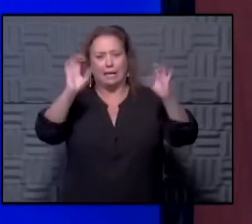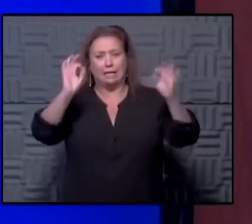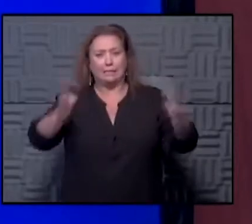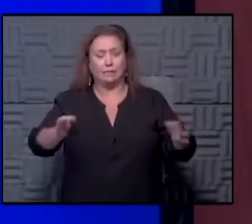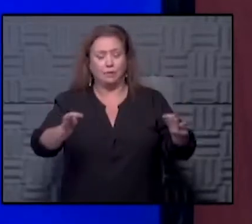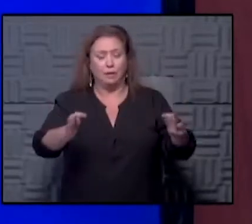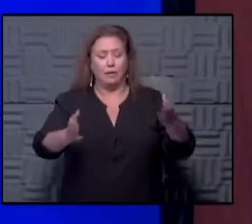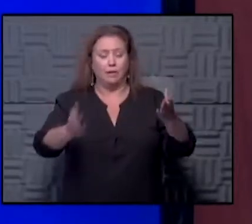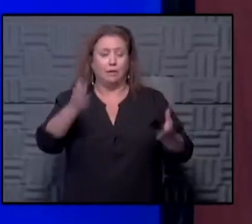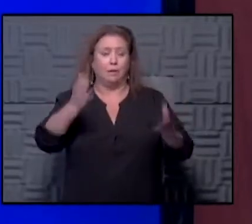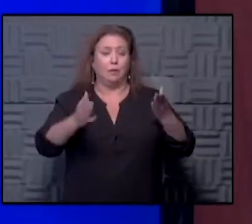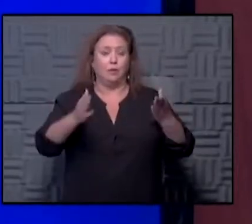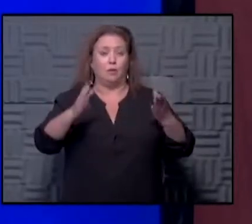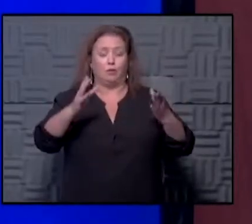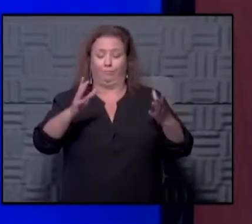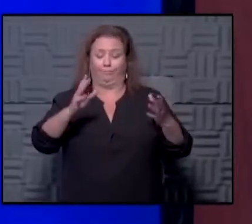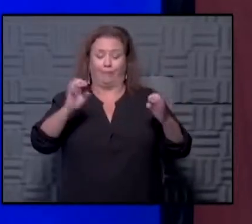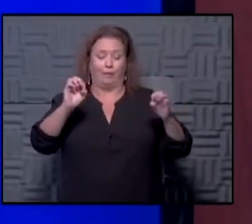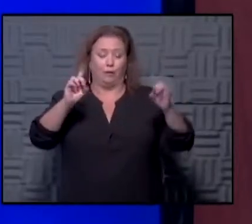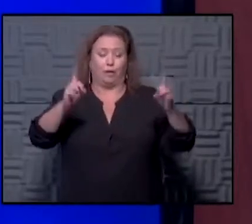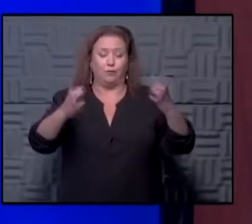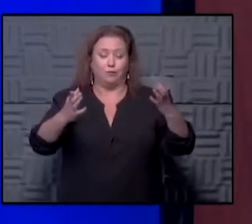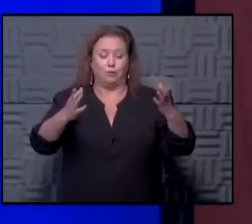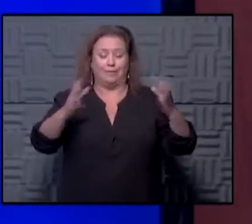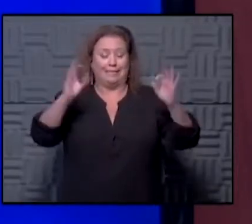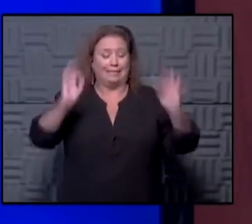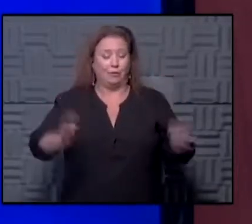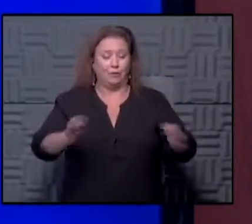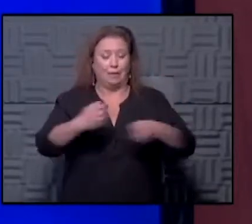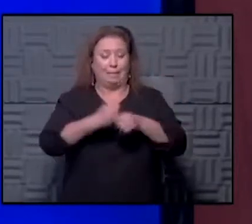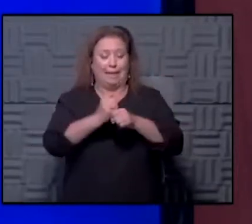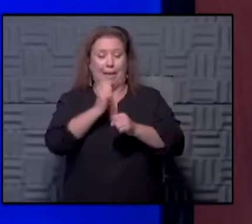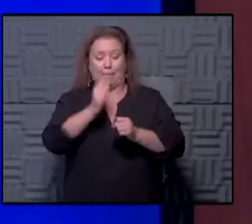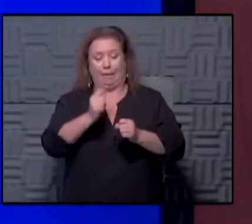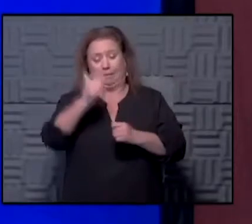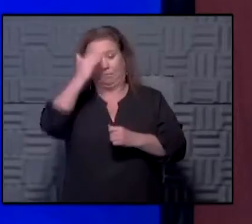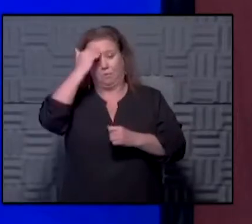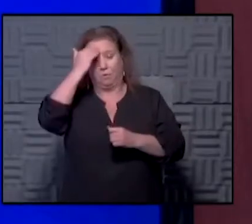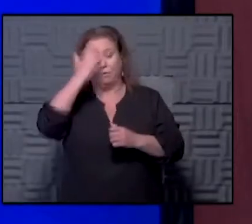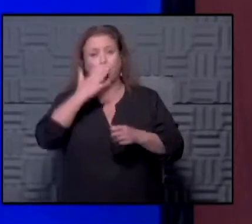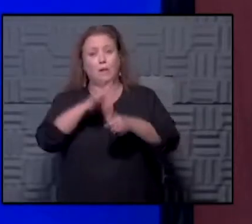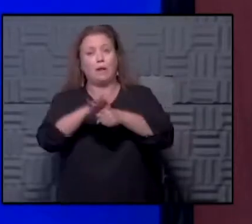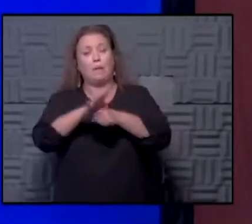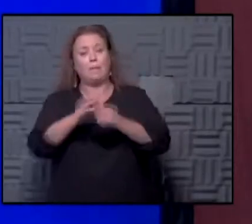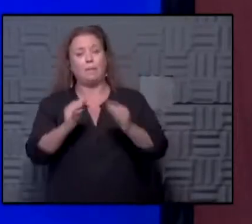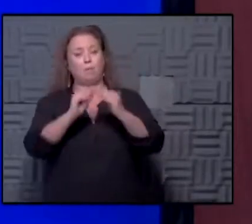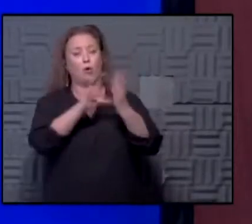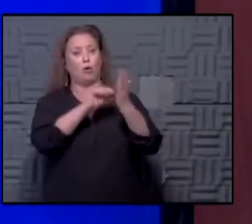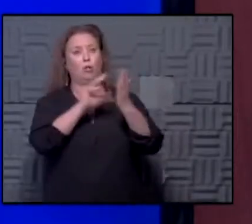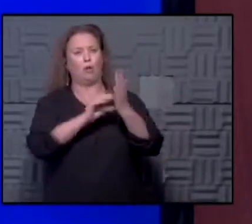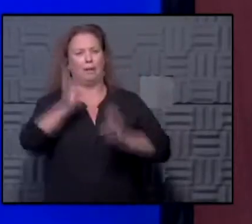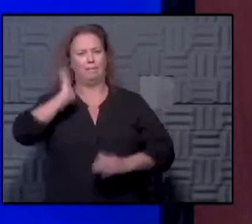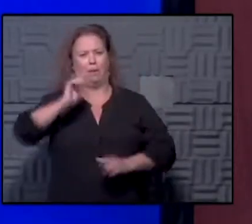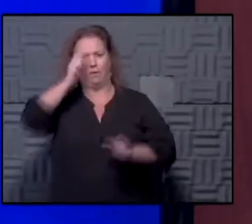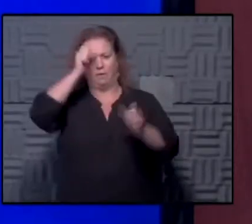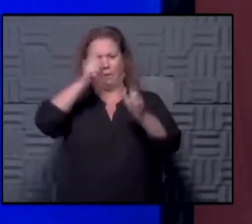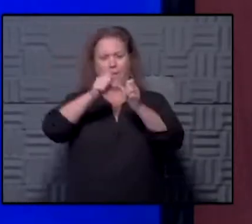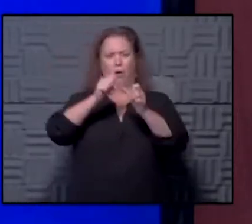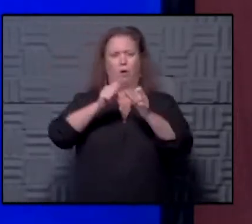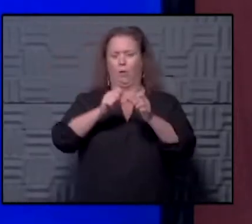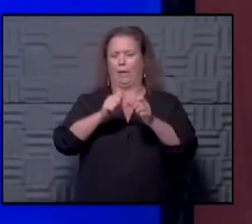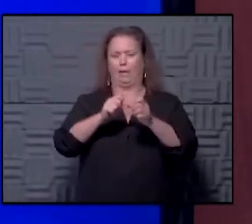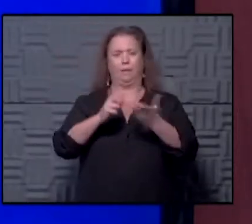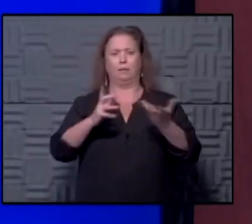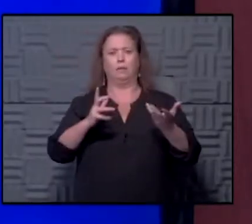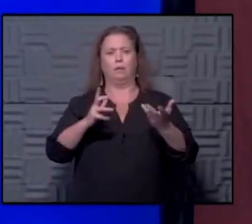be informed. The more you get information about it, the more you learn, you can react to it. So at the very beginning, if you'll remember, we had this whole